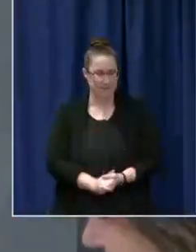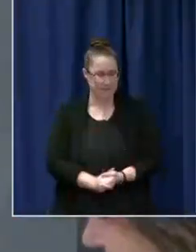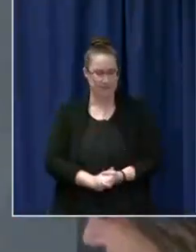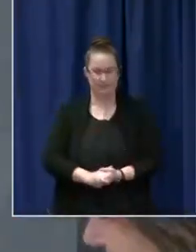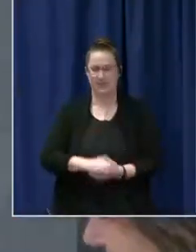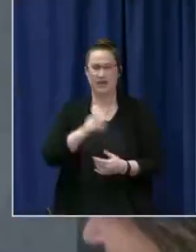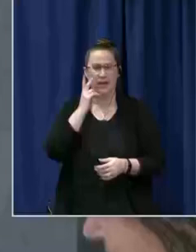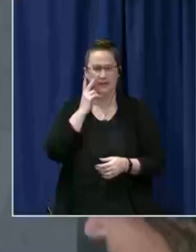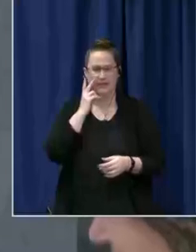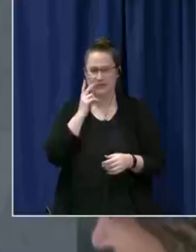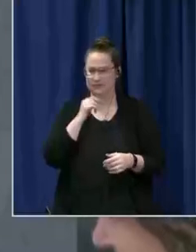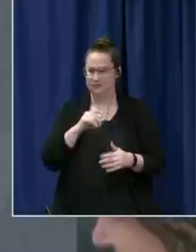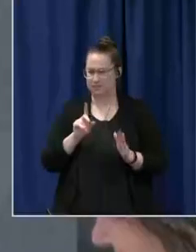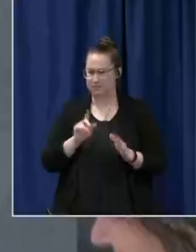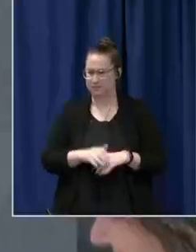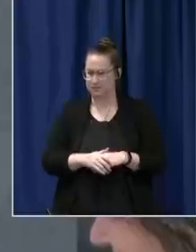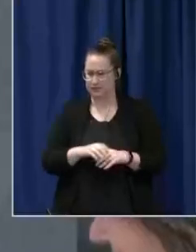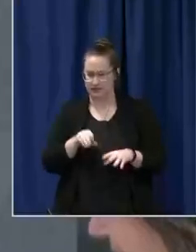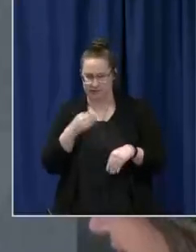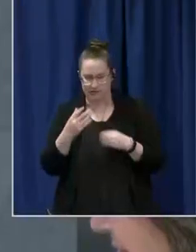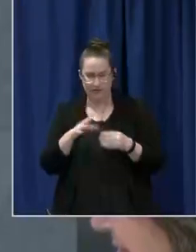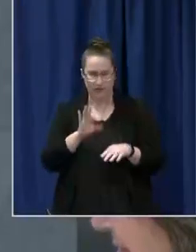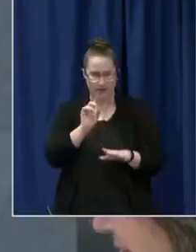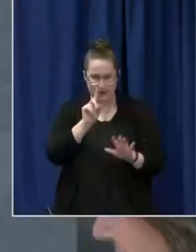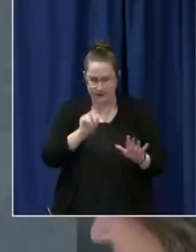as soon as I get them out.